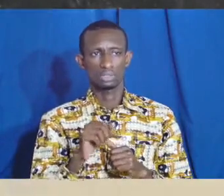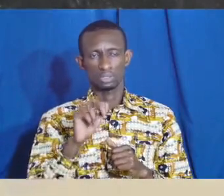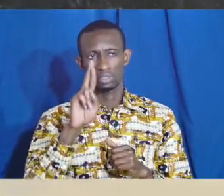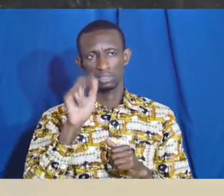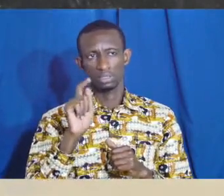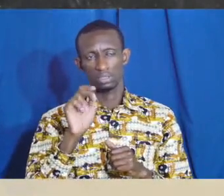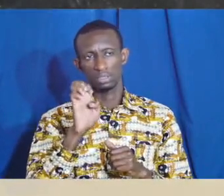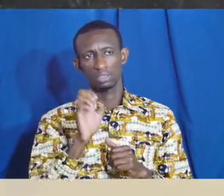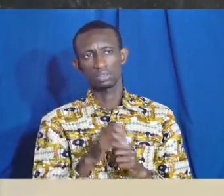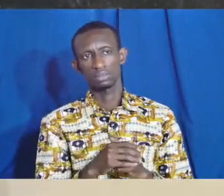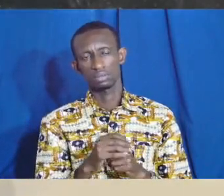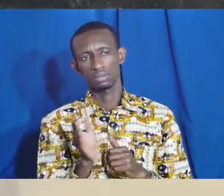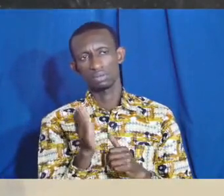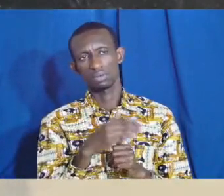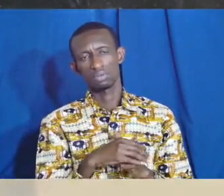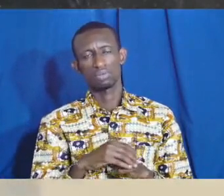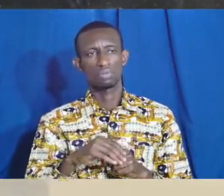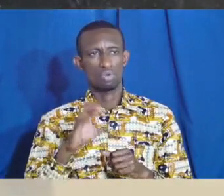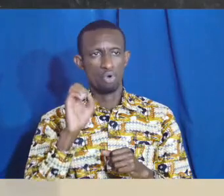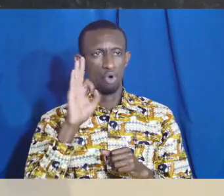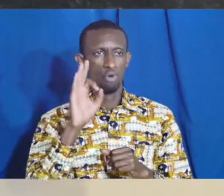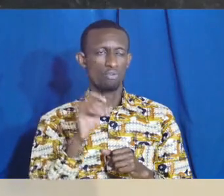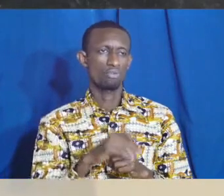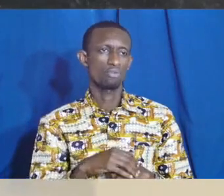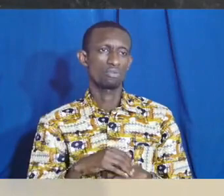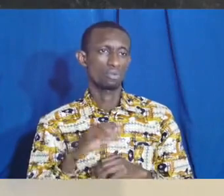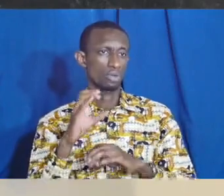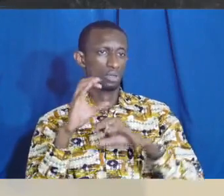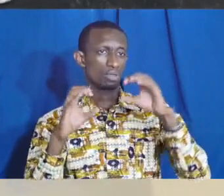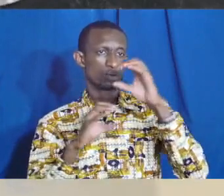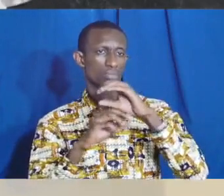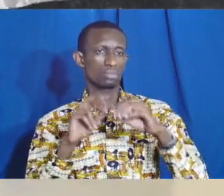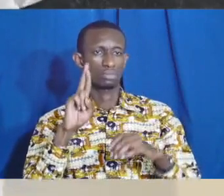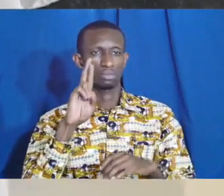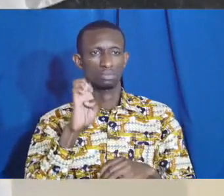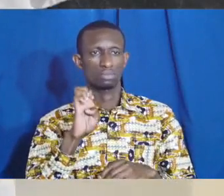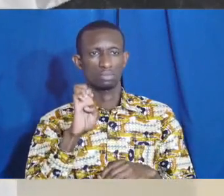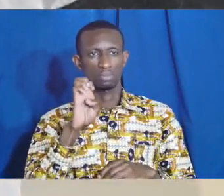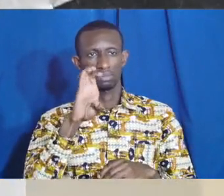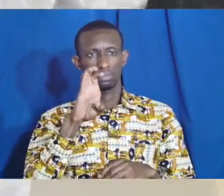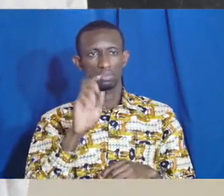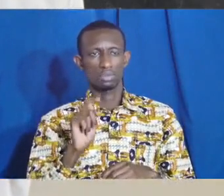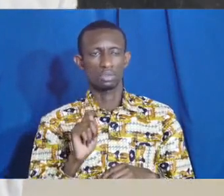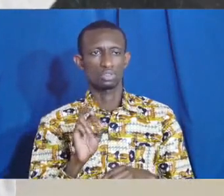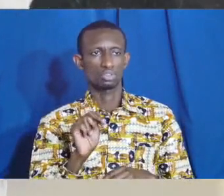rate of chemical reaction.